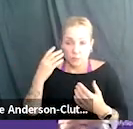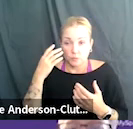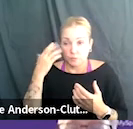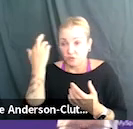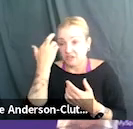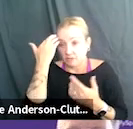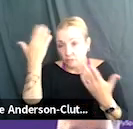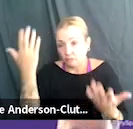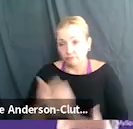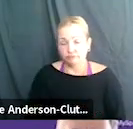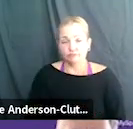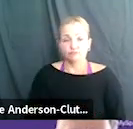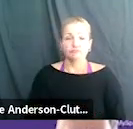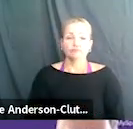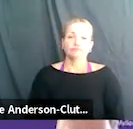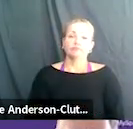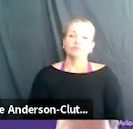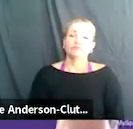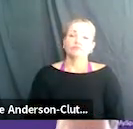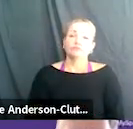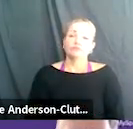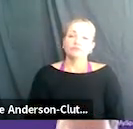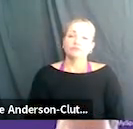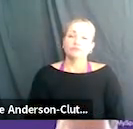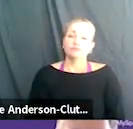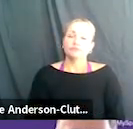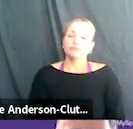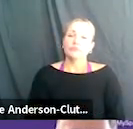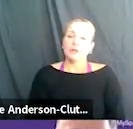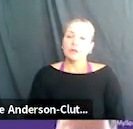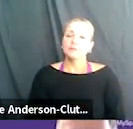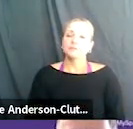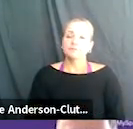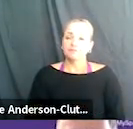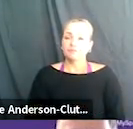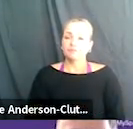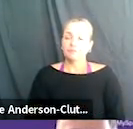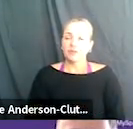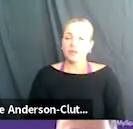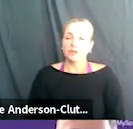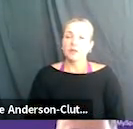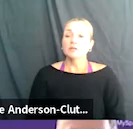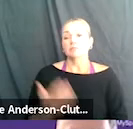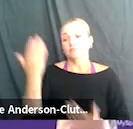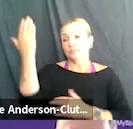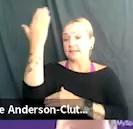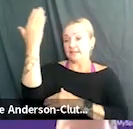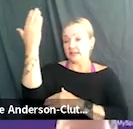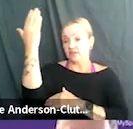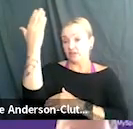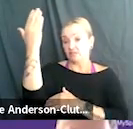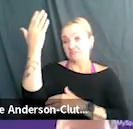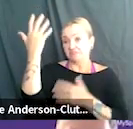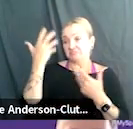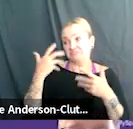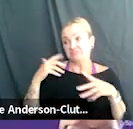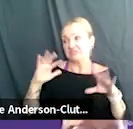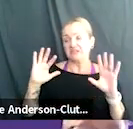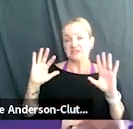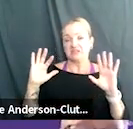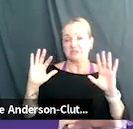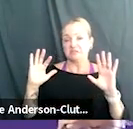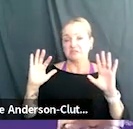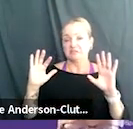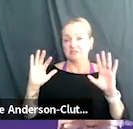So, that's all I had really wanted to present, and it's a bit of a conundrum to me, but also interesting in the fact that I haven't seen this before, at